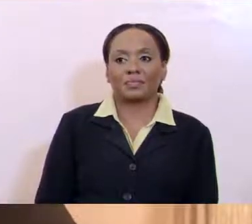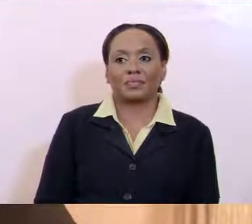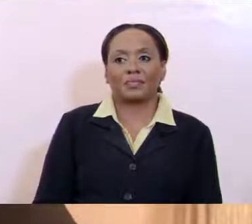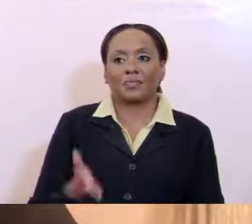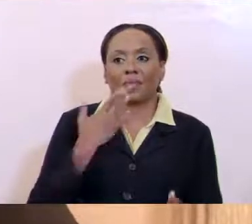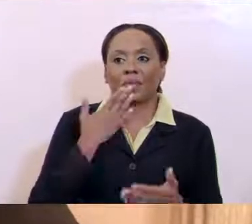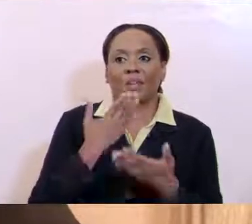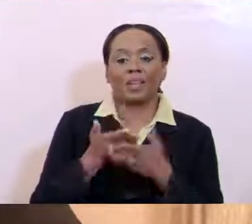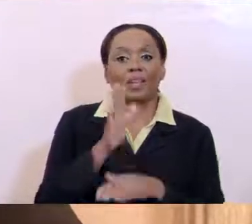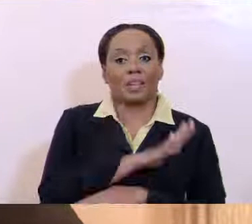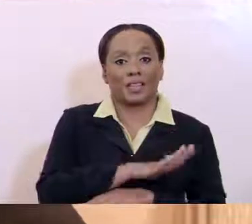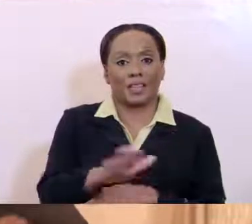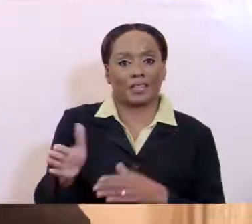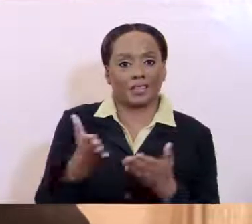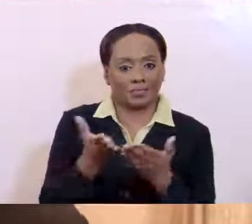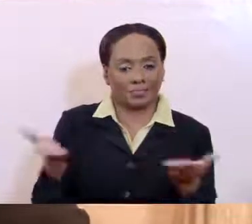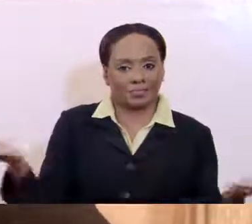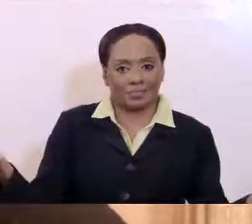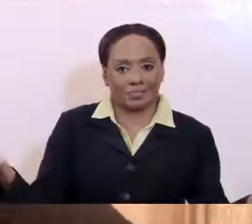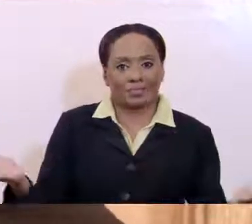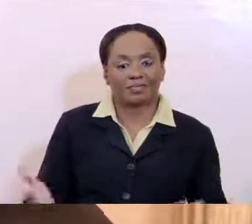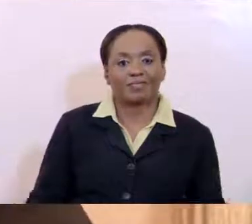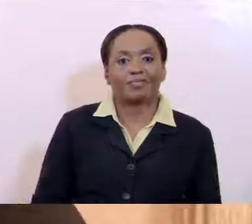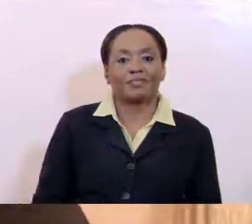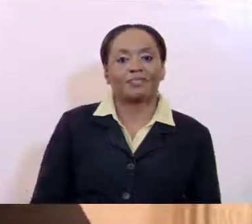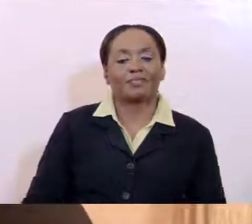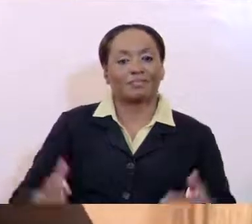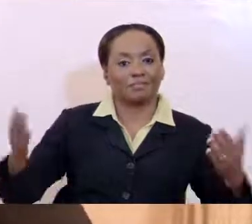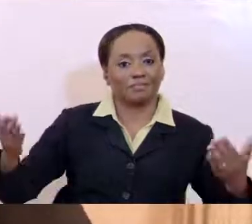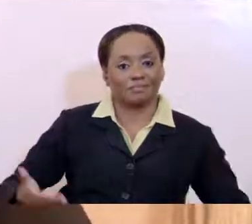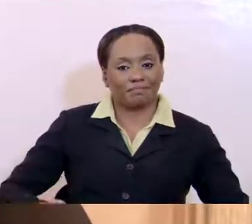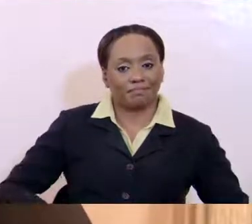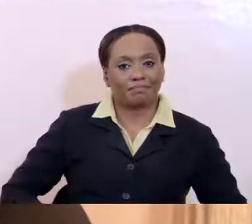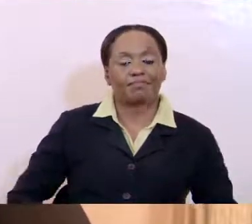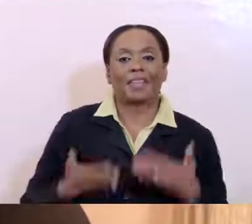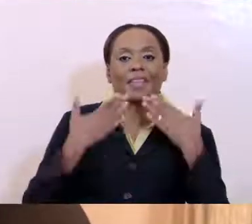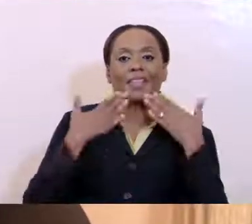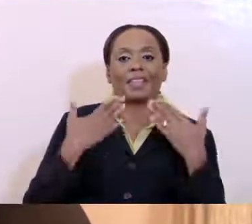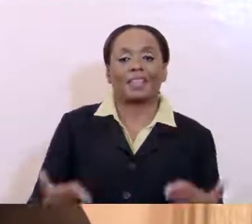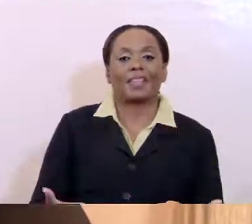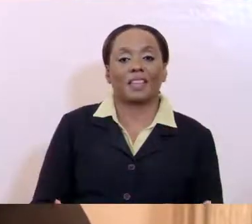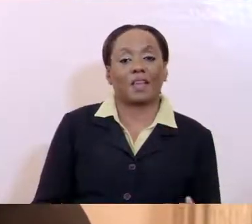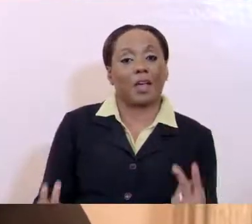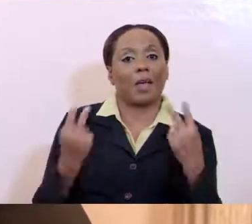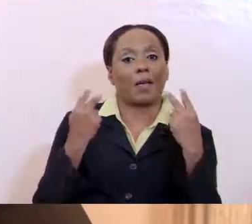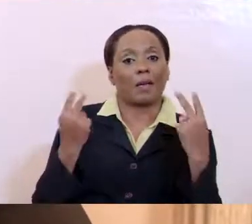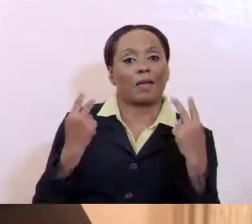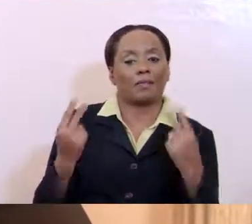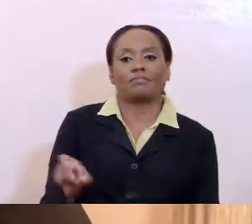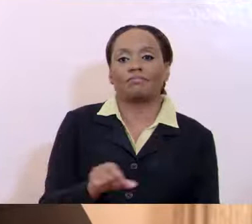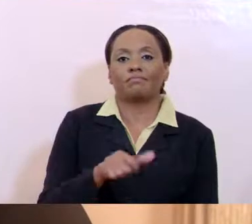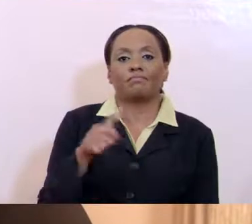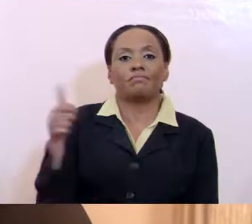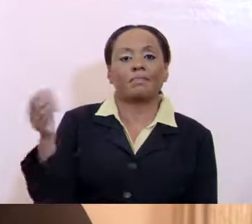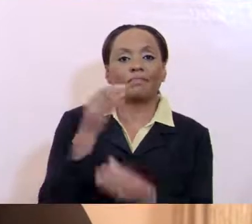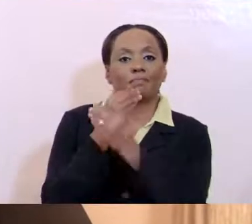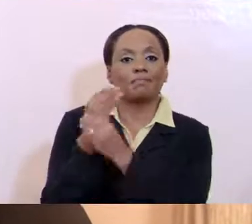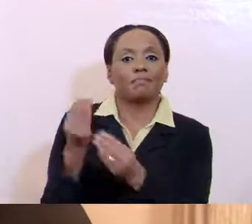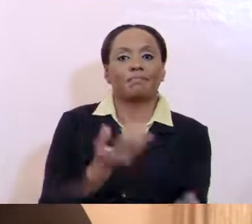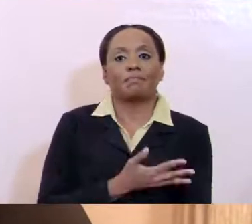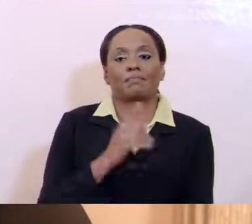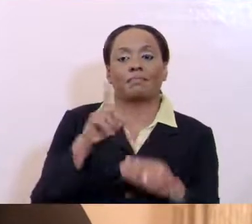Good evening, everyone. We greet you this evening and thank you for joining us for another update in